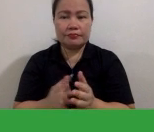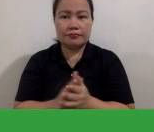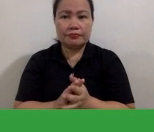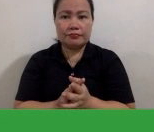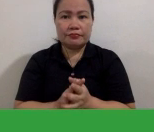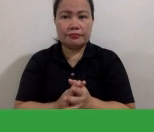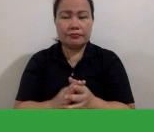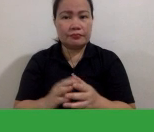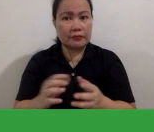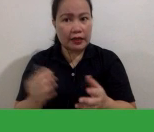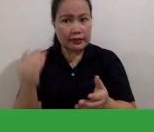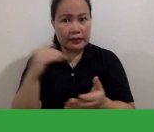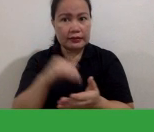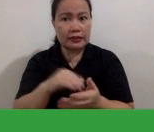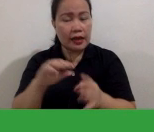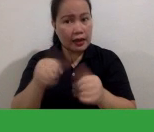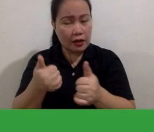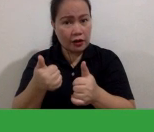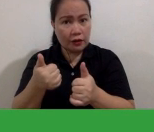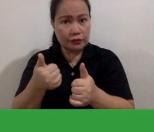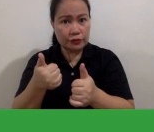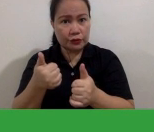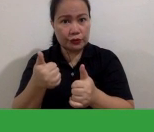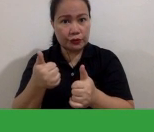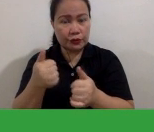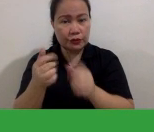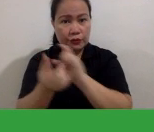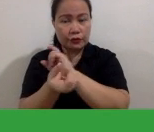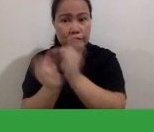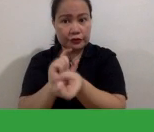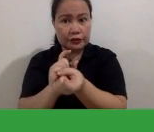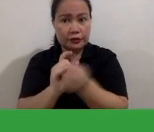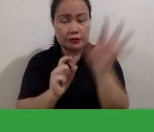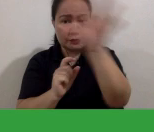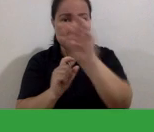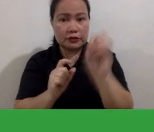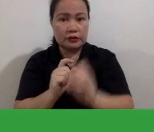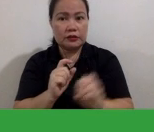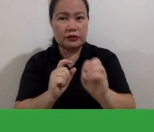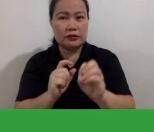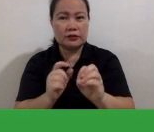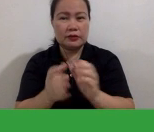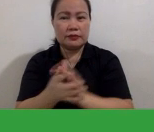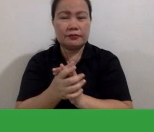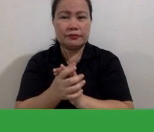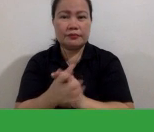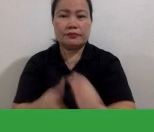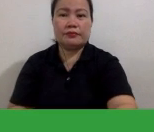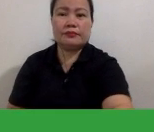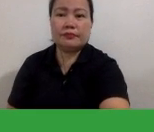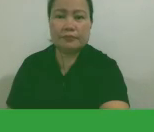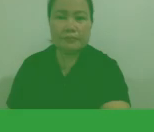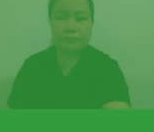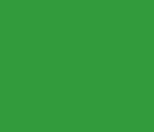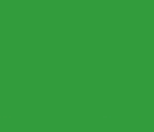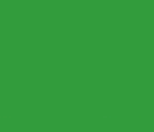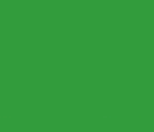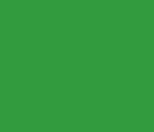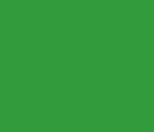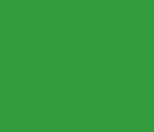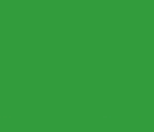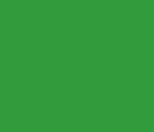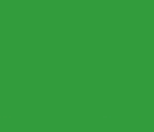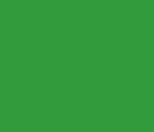so ulitin ko, paano mo to i-convert sa percent, halimbawa hindi ka nag-decimal. So,